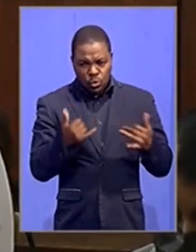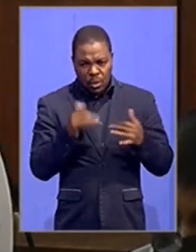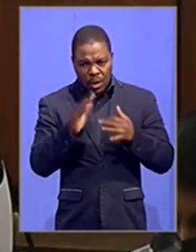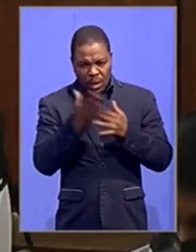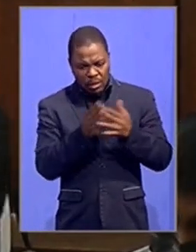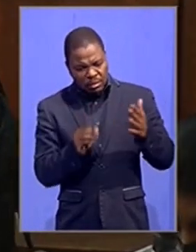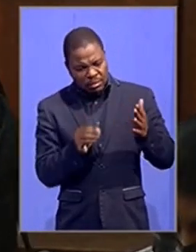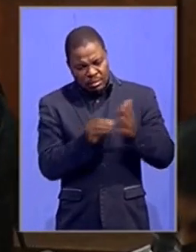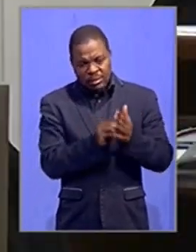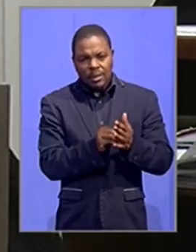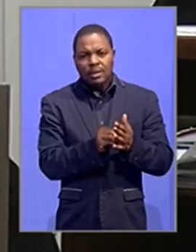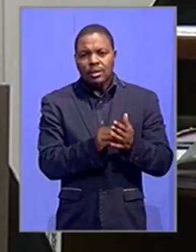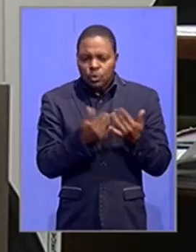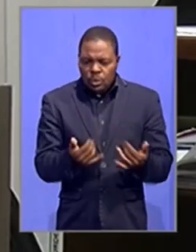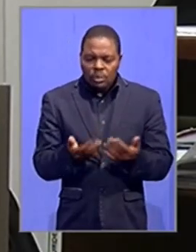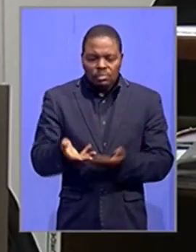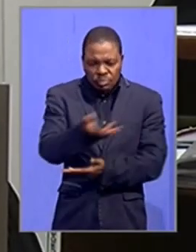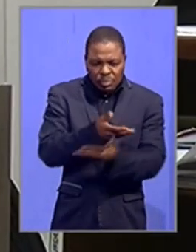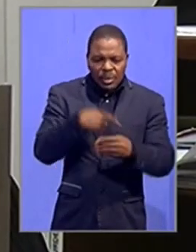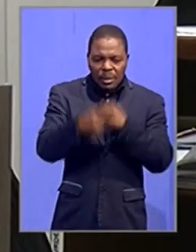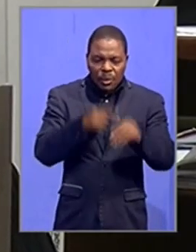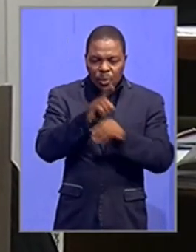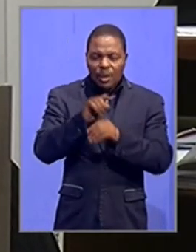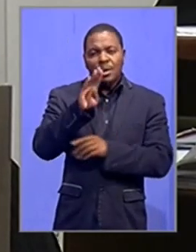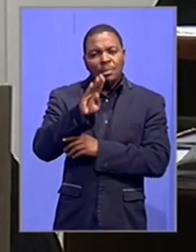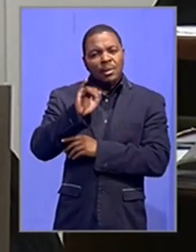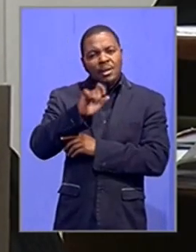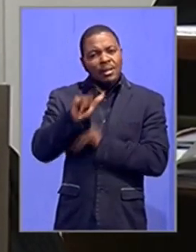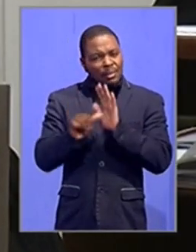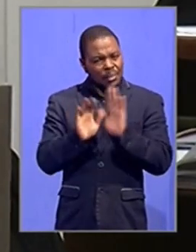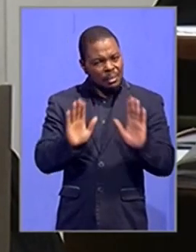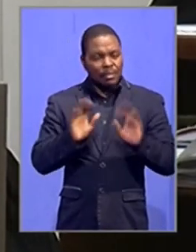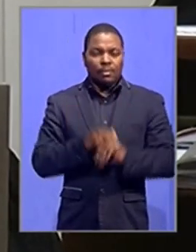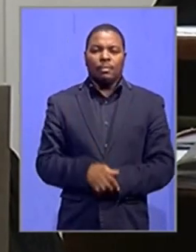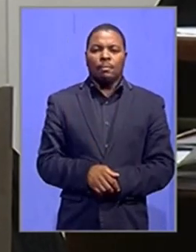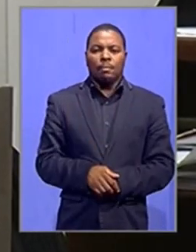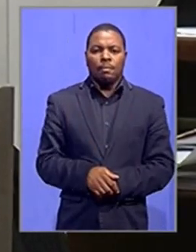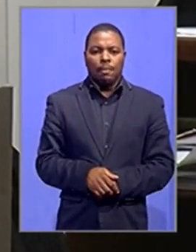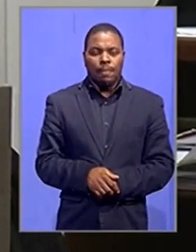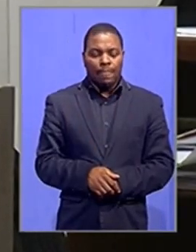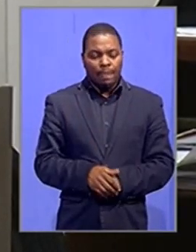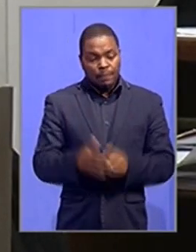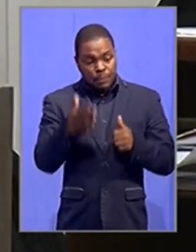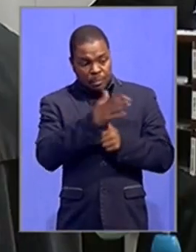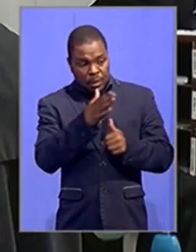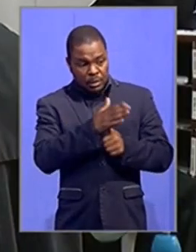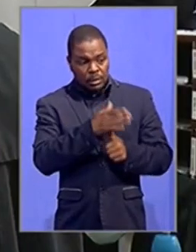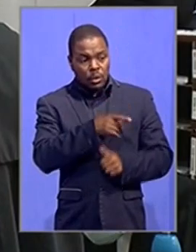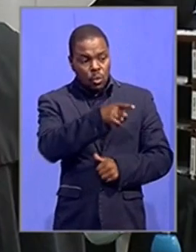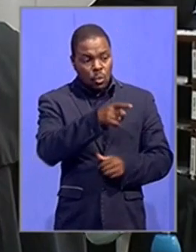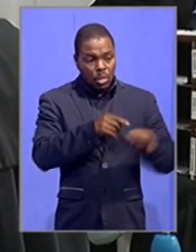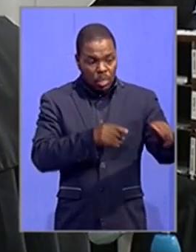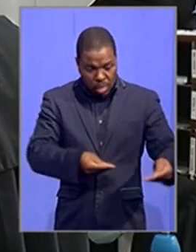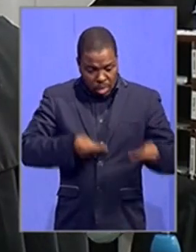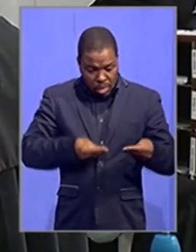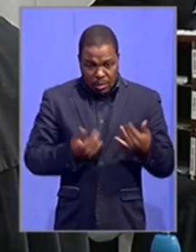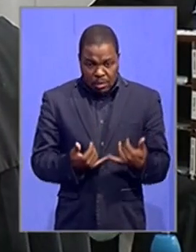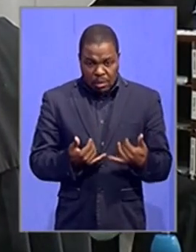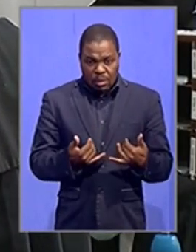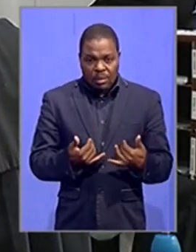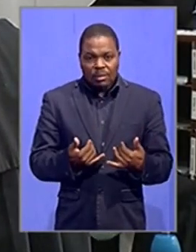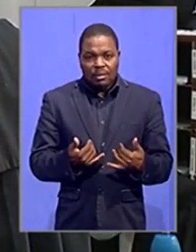ne e le ka ga kopo ya beili. Was firstly given to us by what I can only